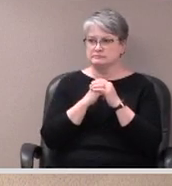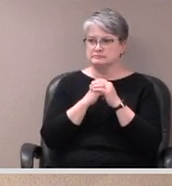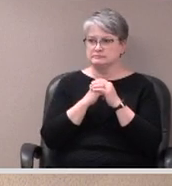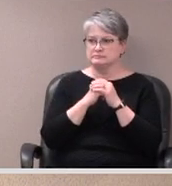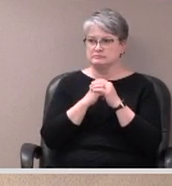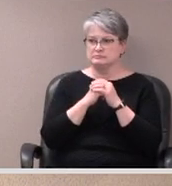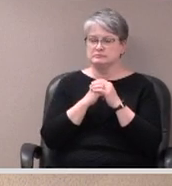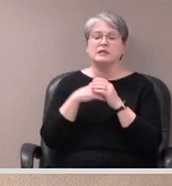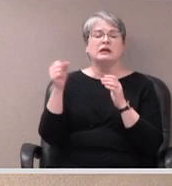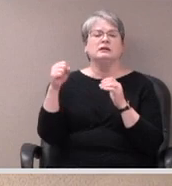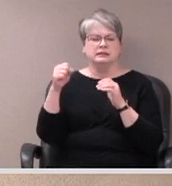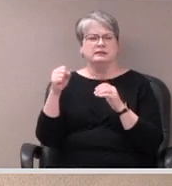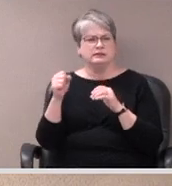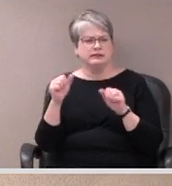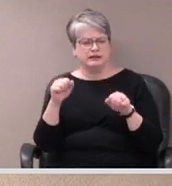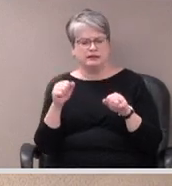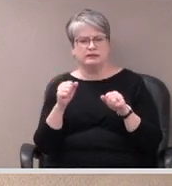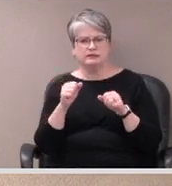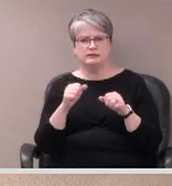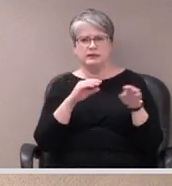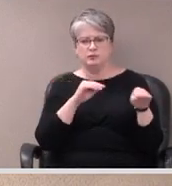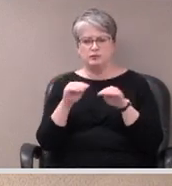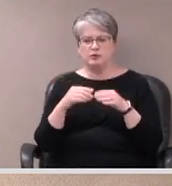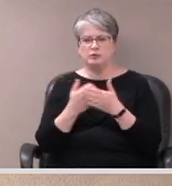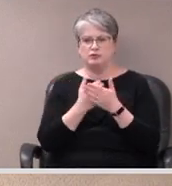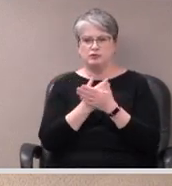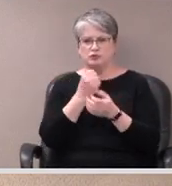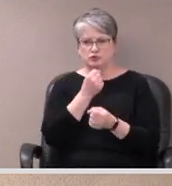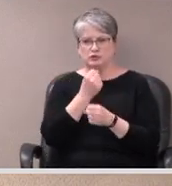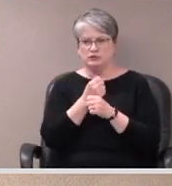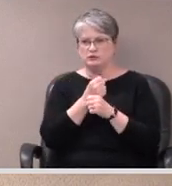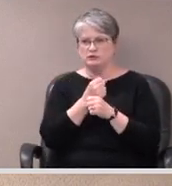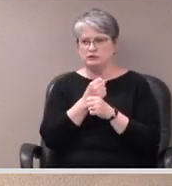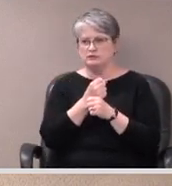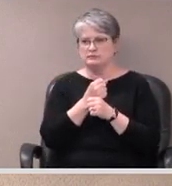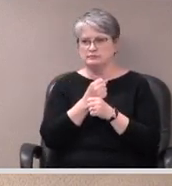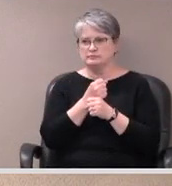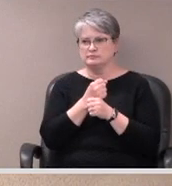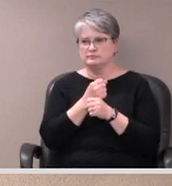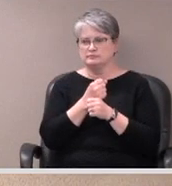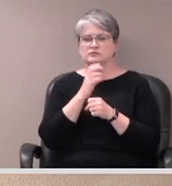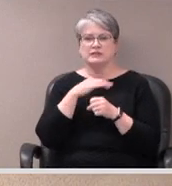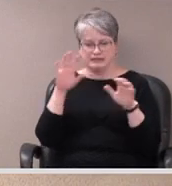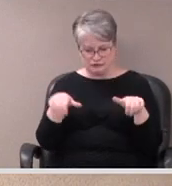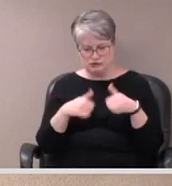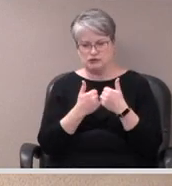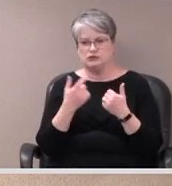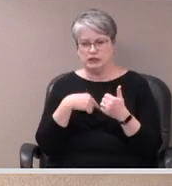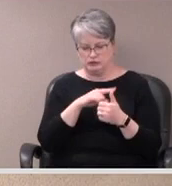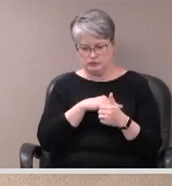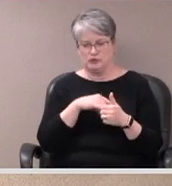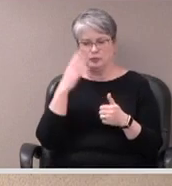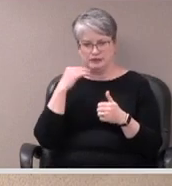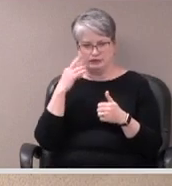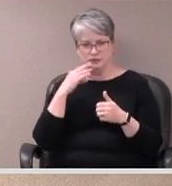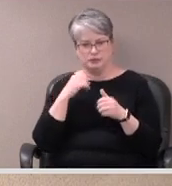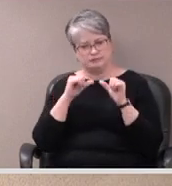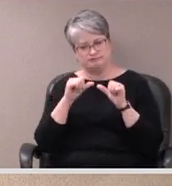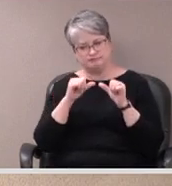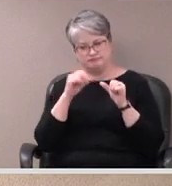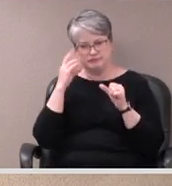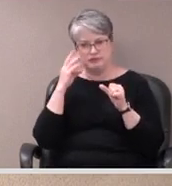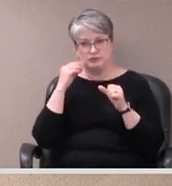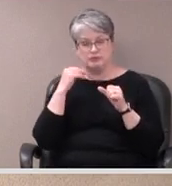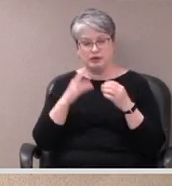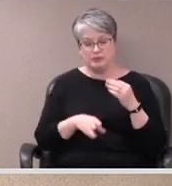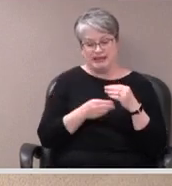Well, yes, I think there are as we move into the new year. I mean, I think, the challenge we have and continue to have as we add